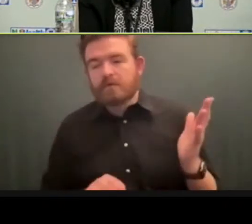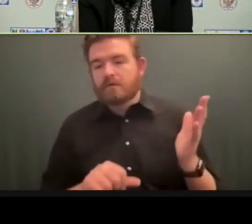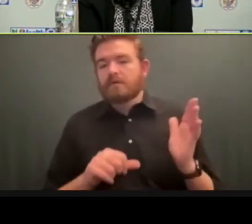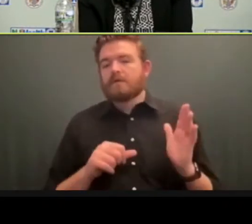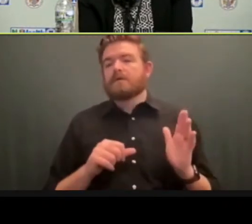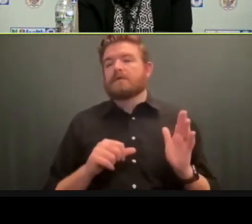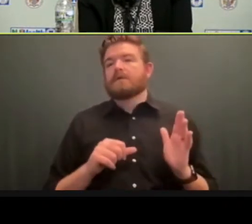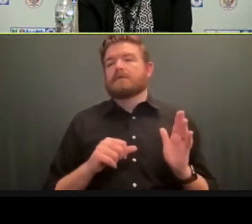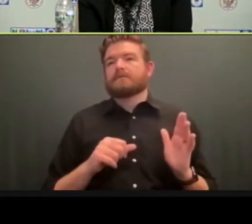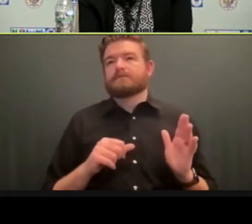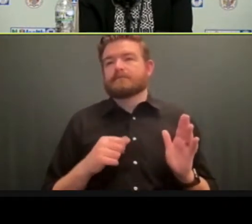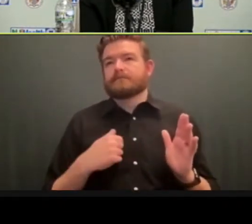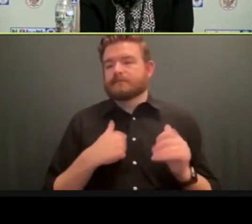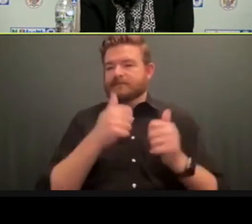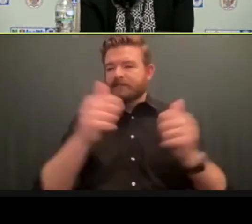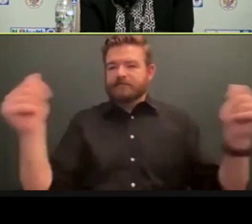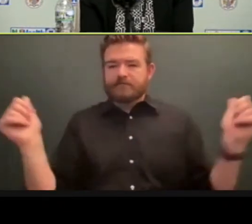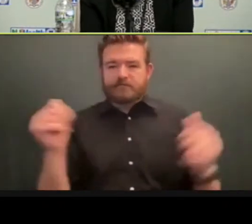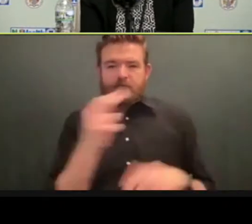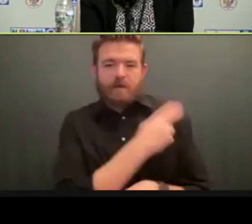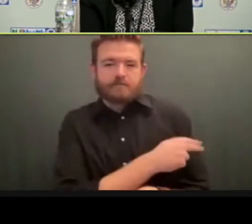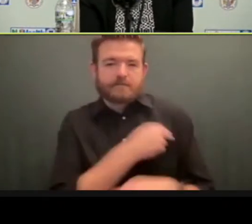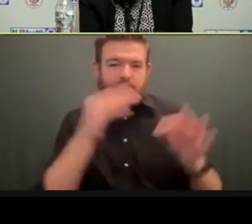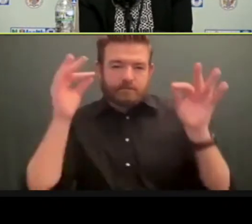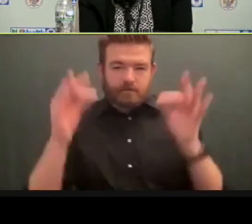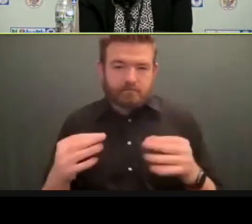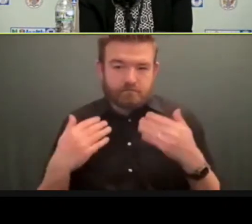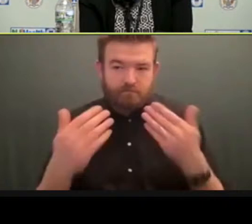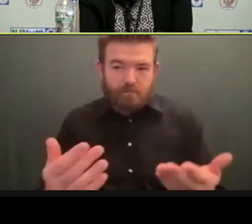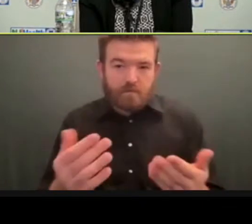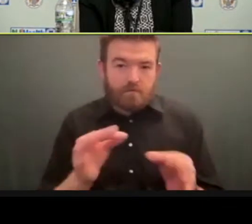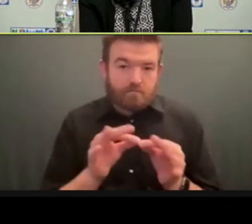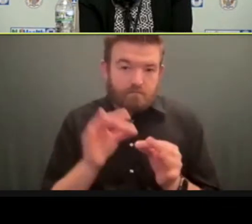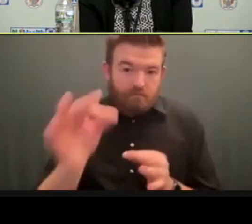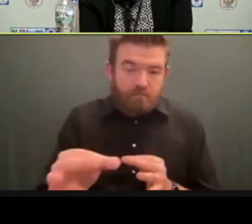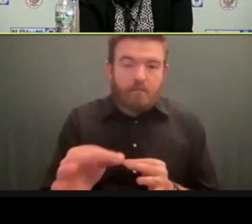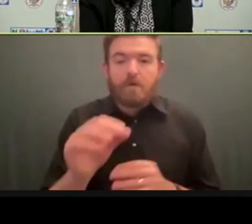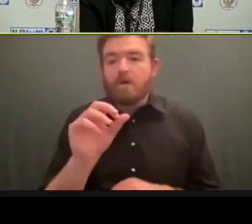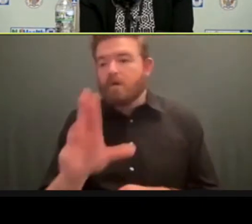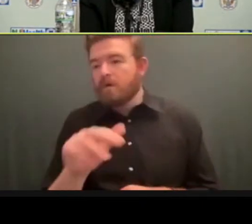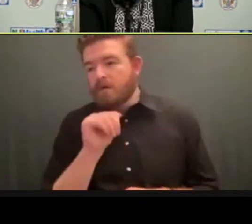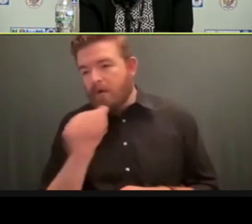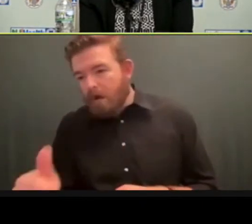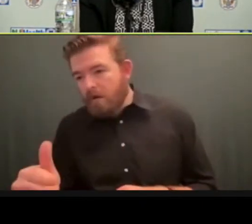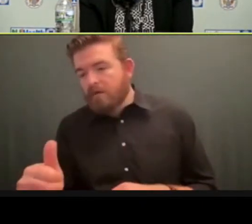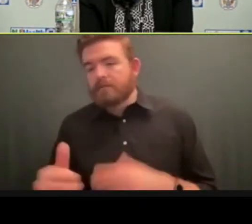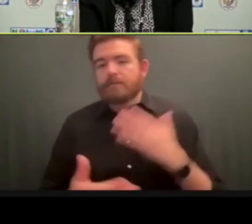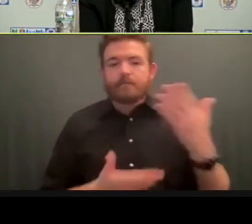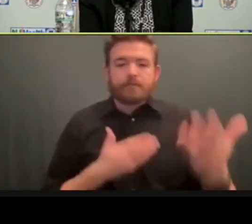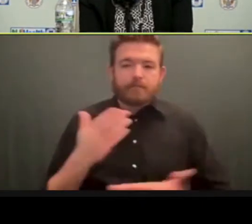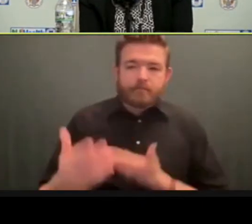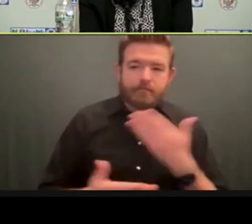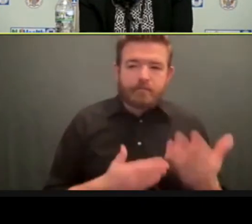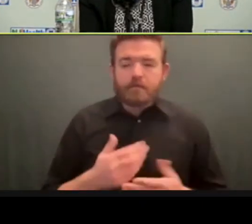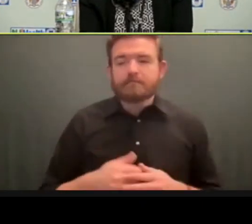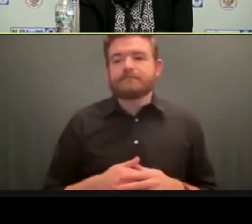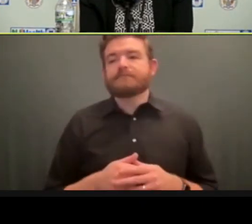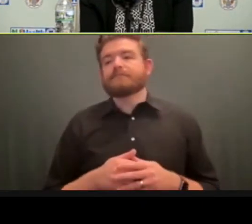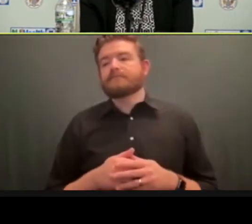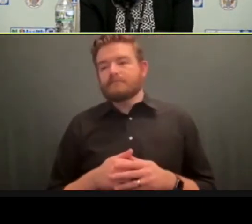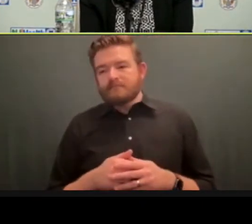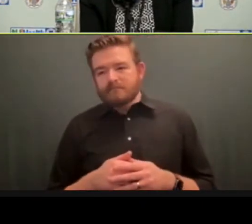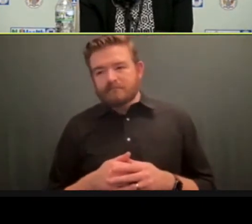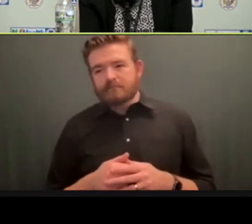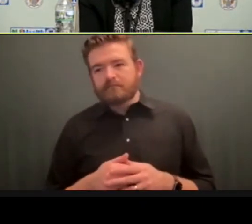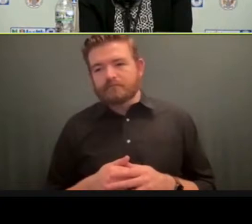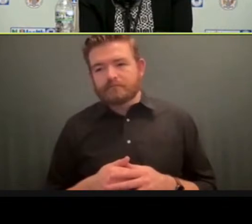evaluation on whether a delay would have subsequent deleterious effects on the individual.